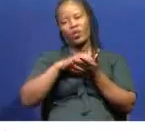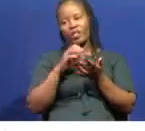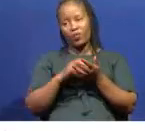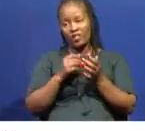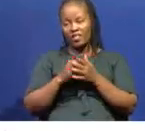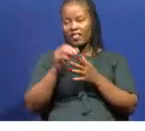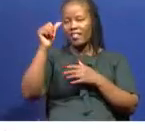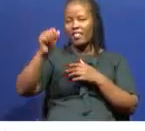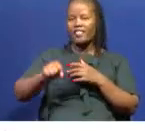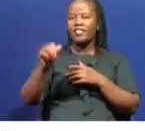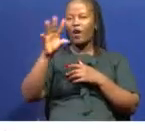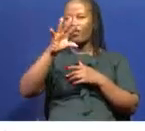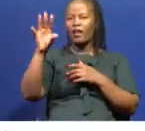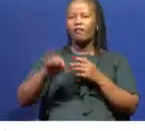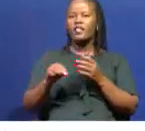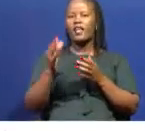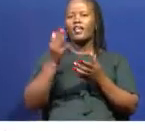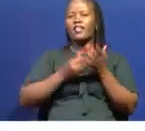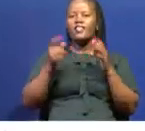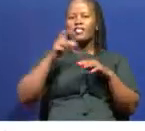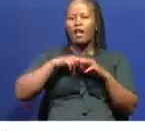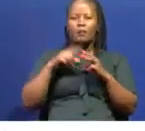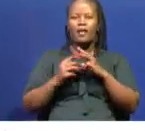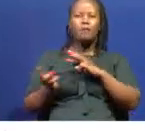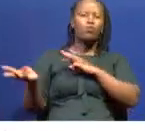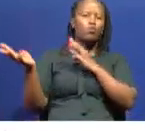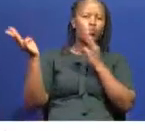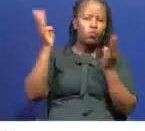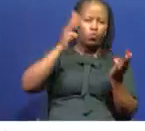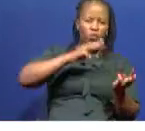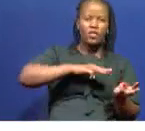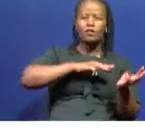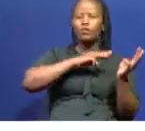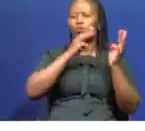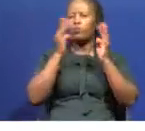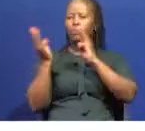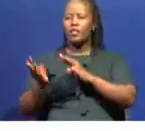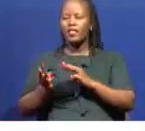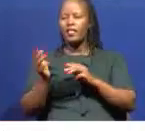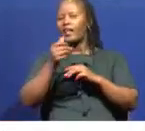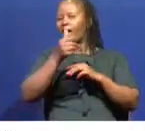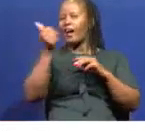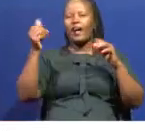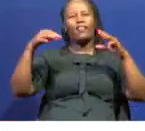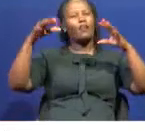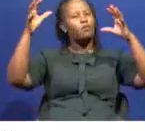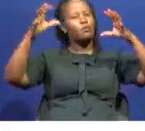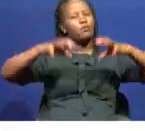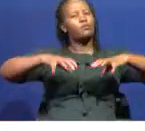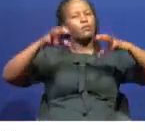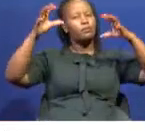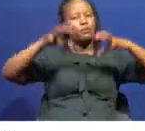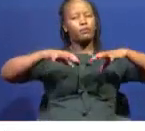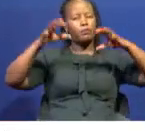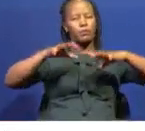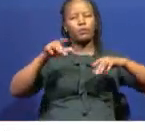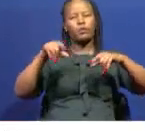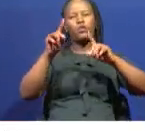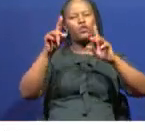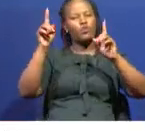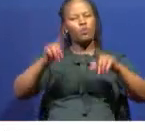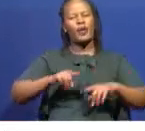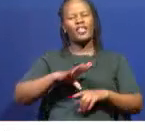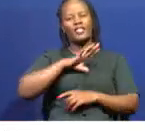so windy or it was raining a lot, and you really have to adapt to play in all these weather